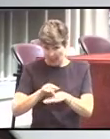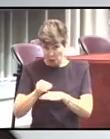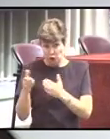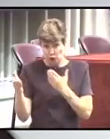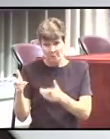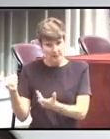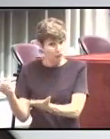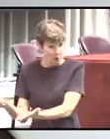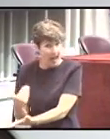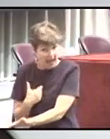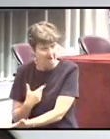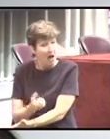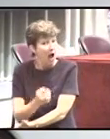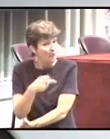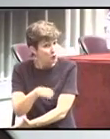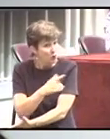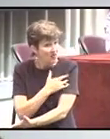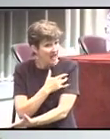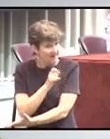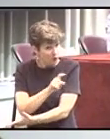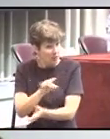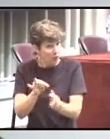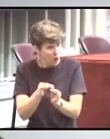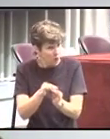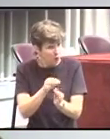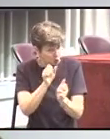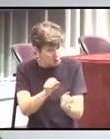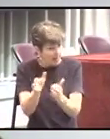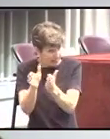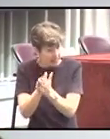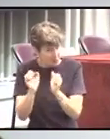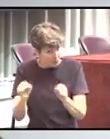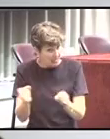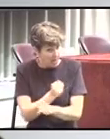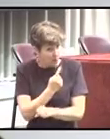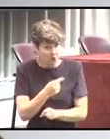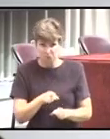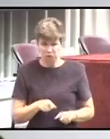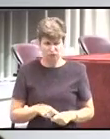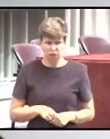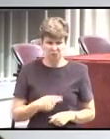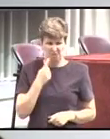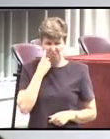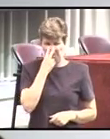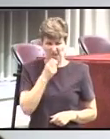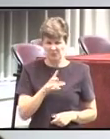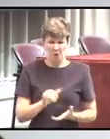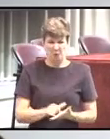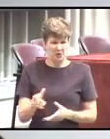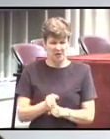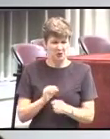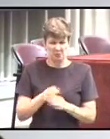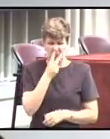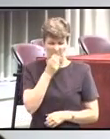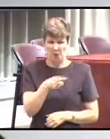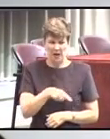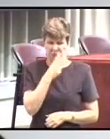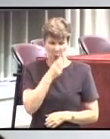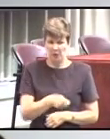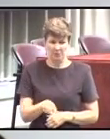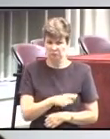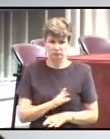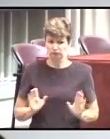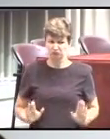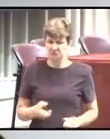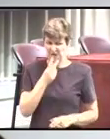now that you know, how many of you think that if you needed an interpreter, you could get one? And no one raised their hand. They said, there's no way. And